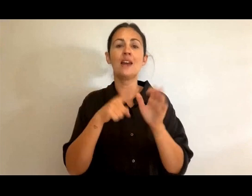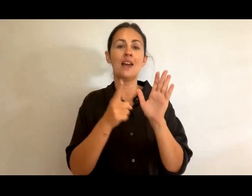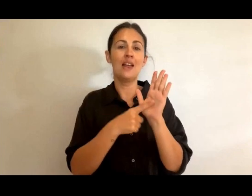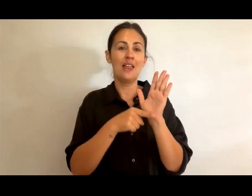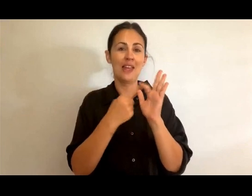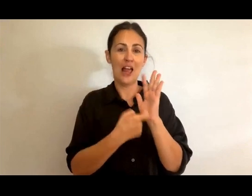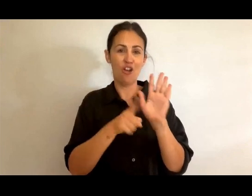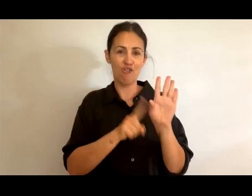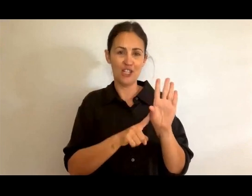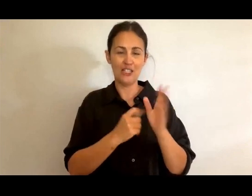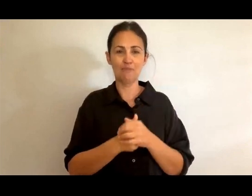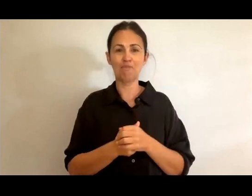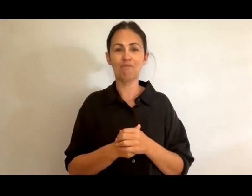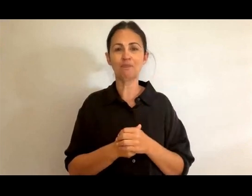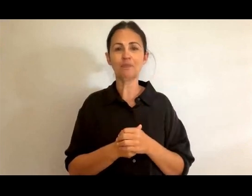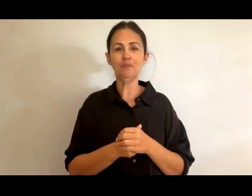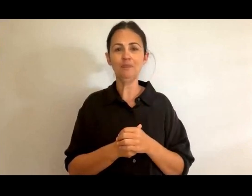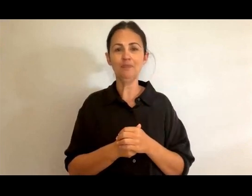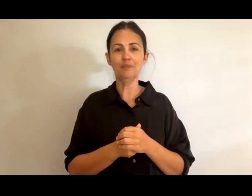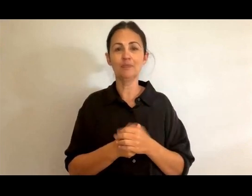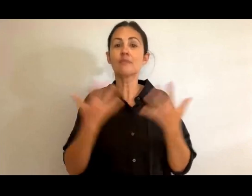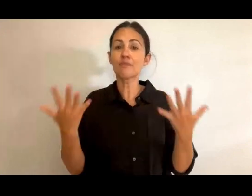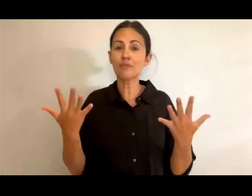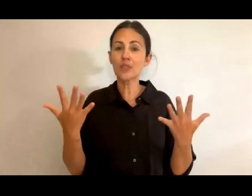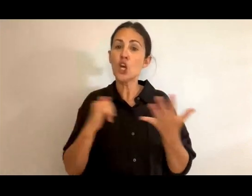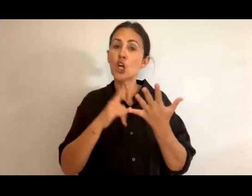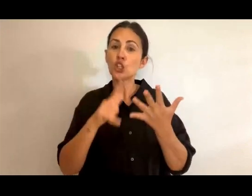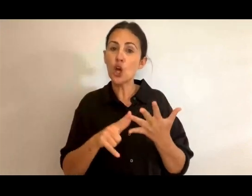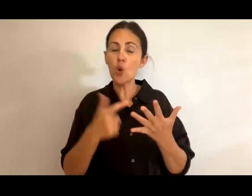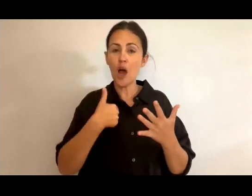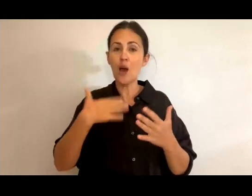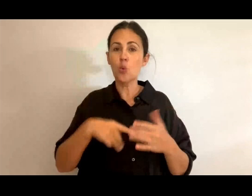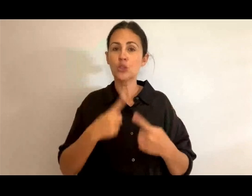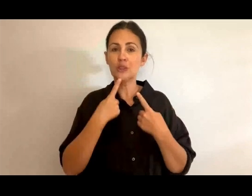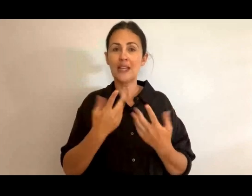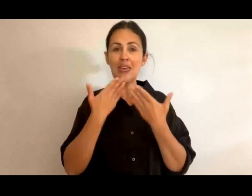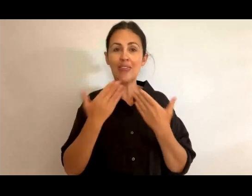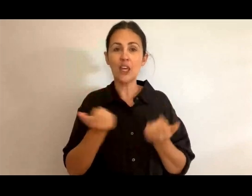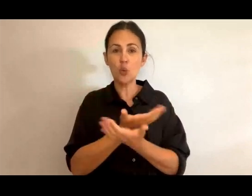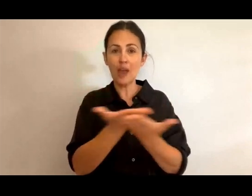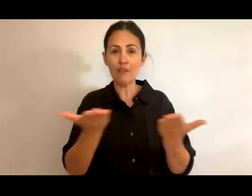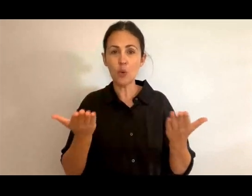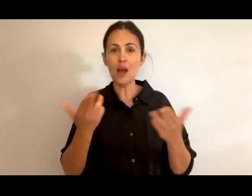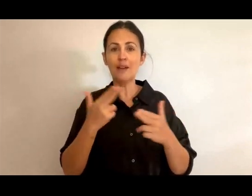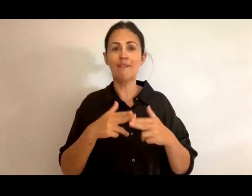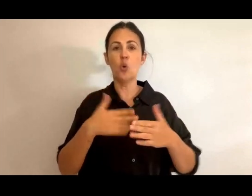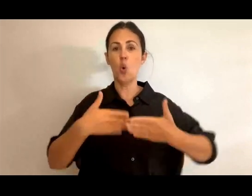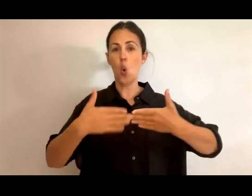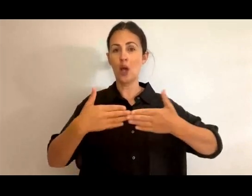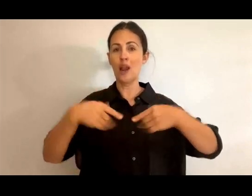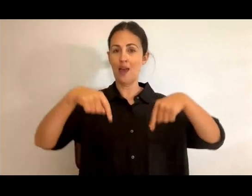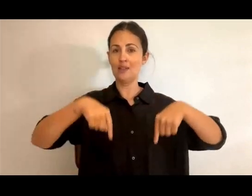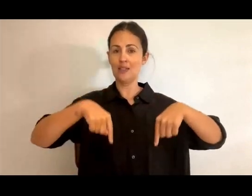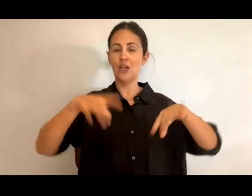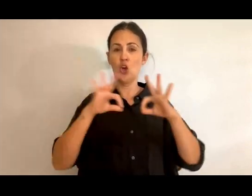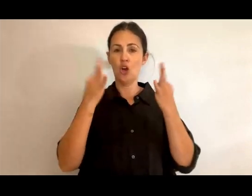Kia ora. So I just wanted to start out by thanking everyone who's worked on bringing this conference together. My colleague here, Dr.